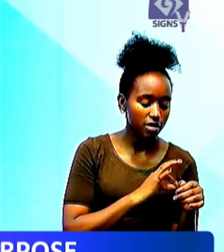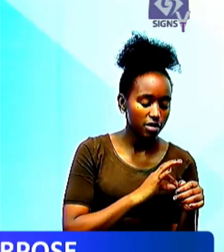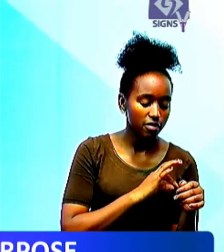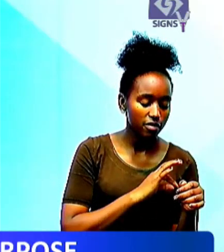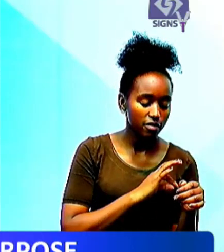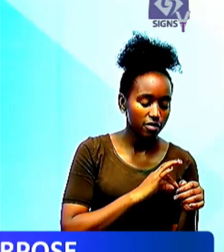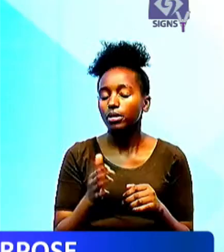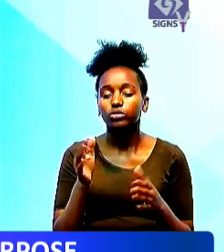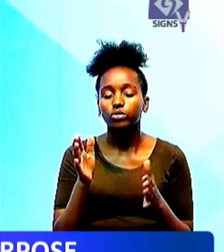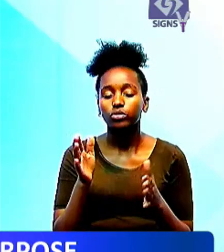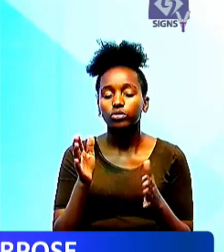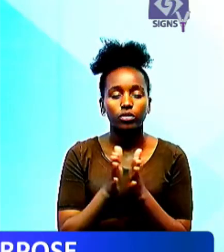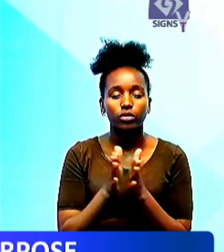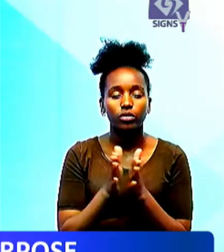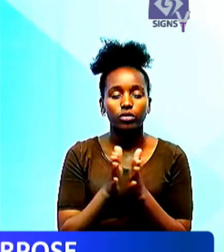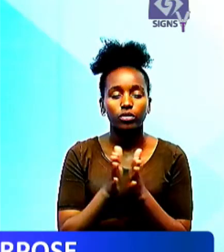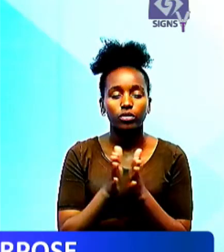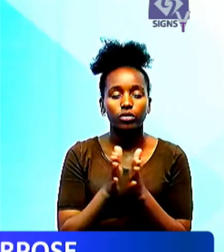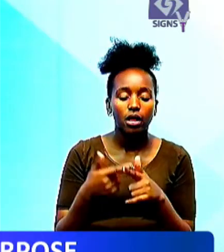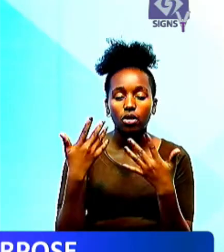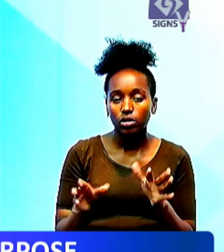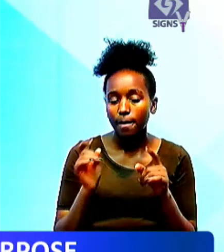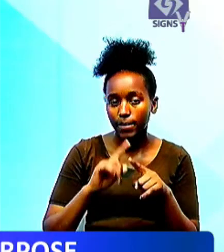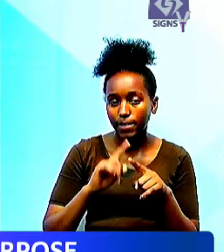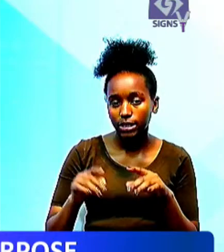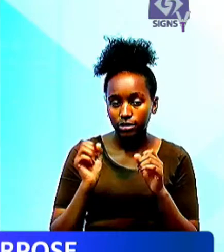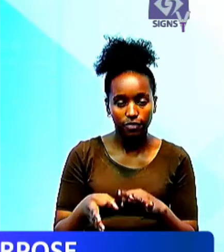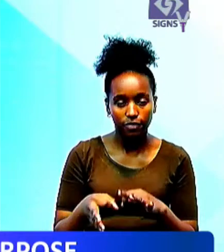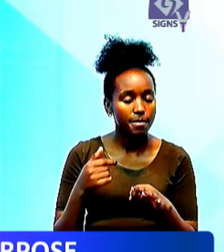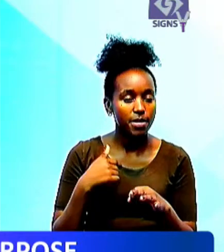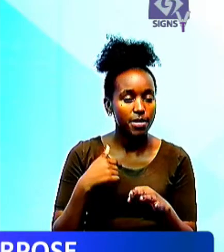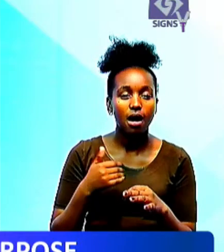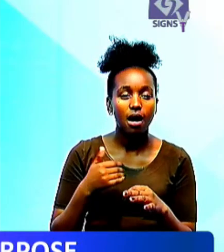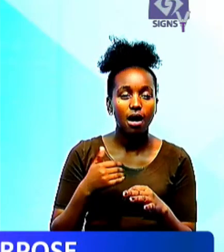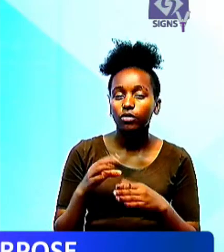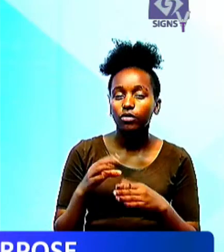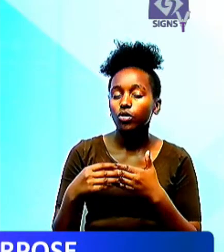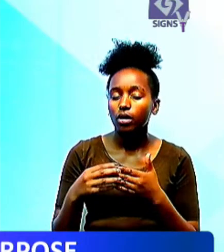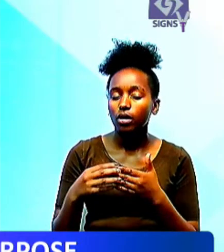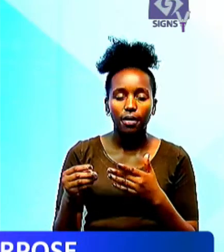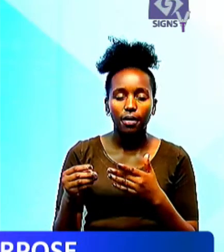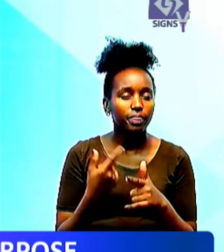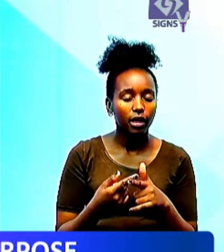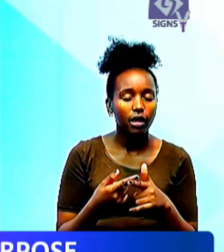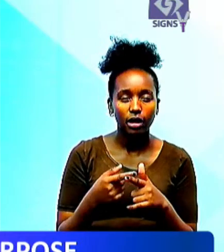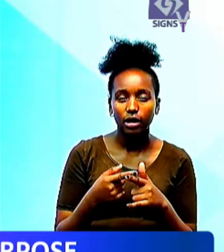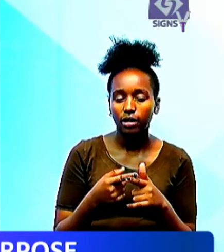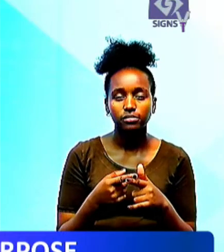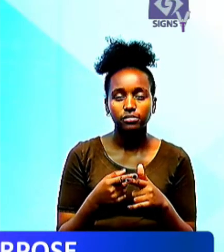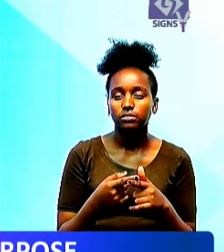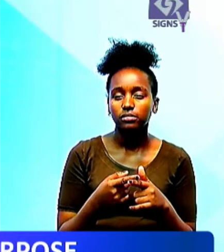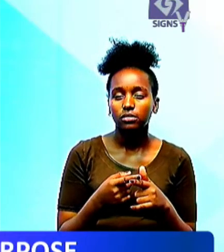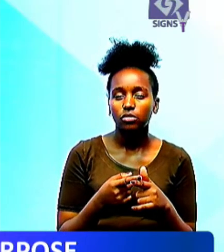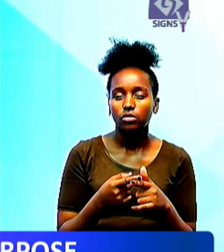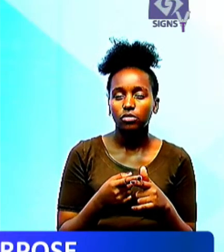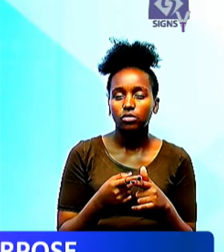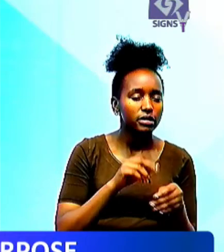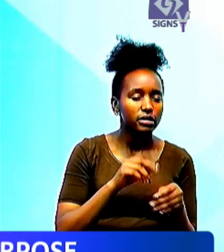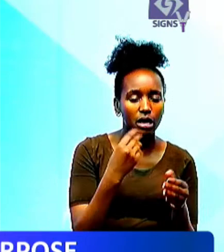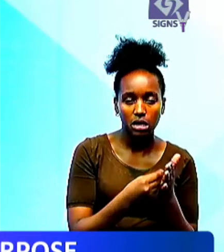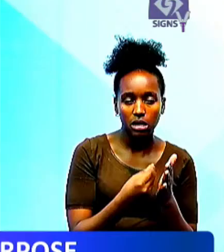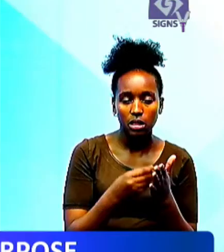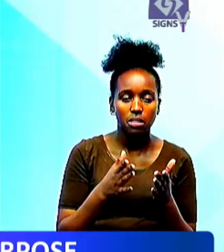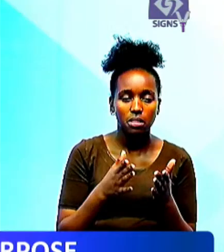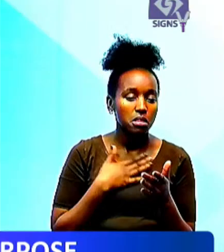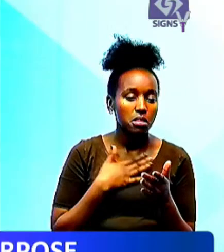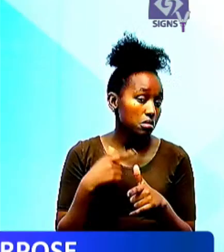have a dollar here to bring it locally. If I'm holding a Kenya shillings and my Kenya shillings strengthens, becomes stronger than